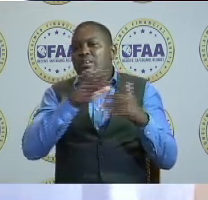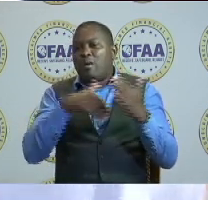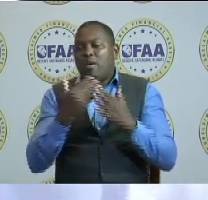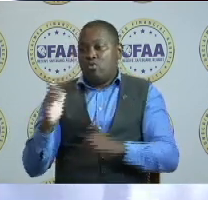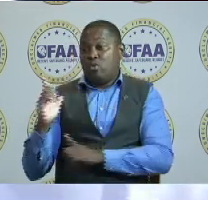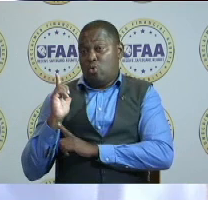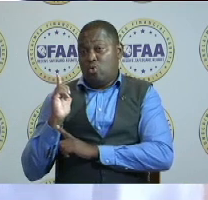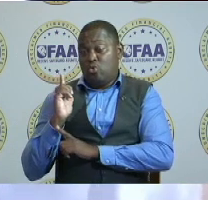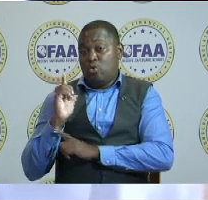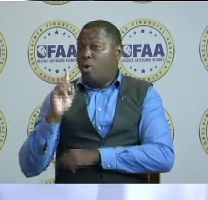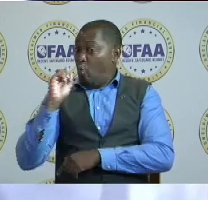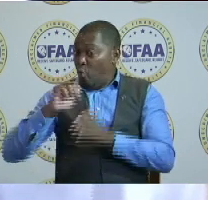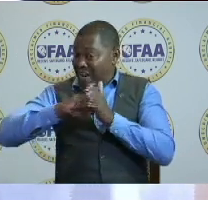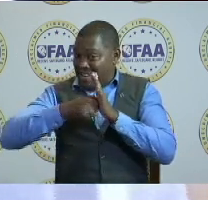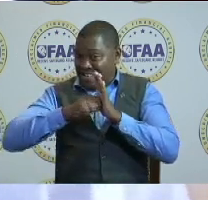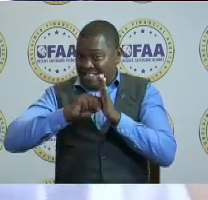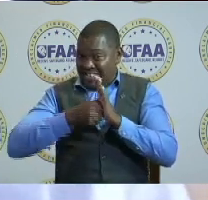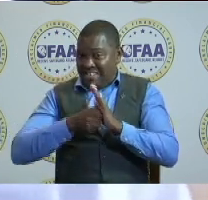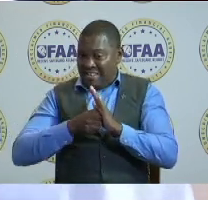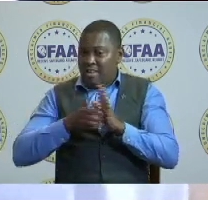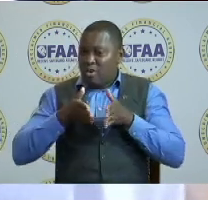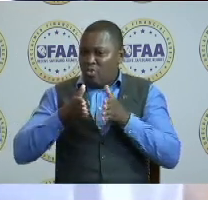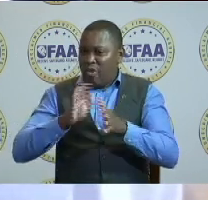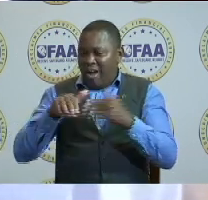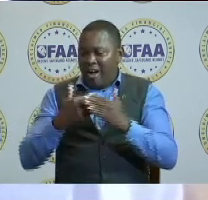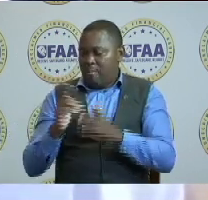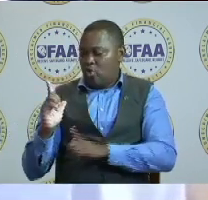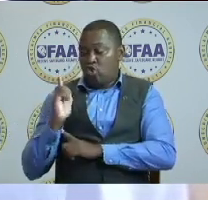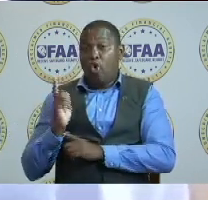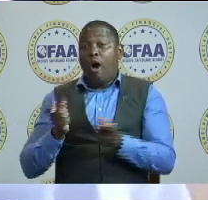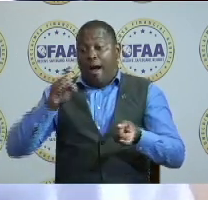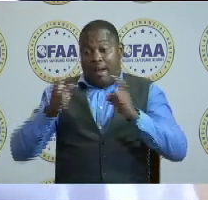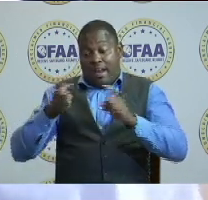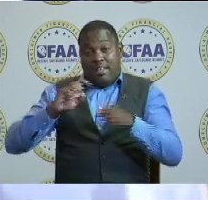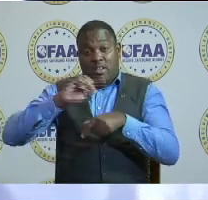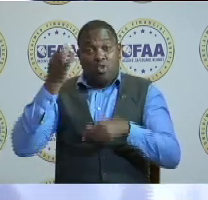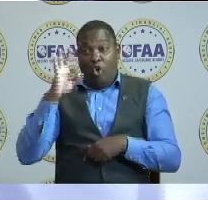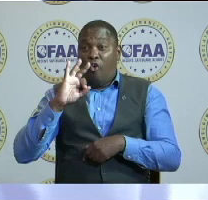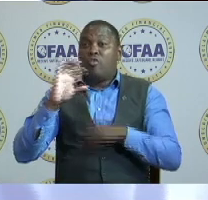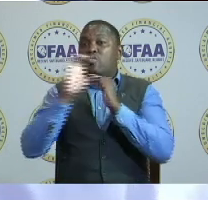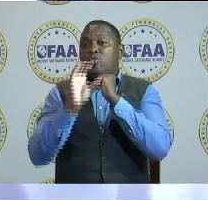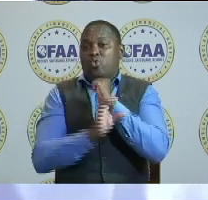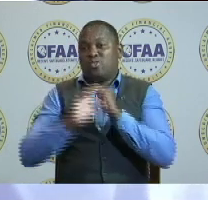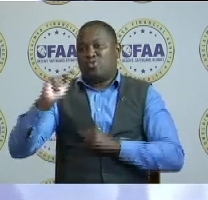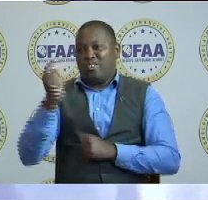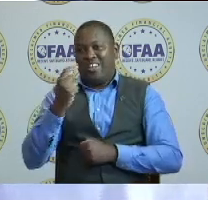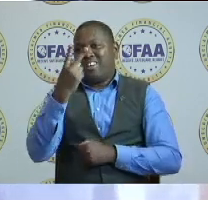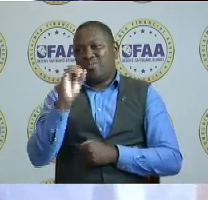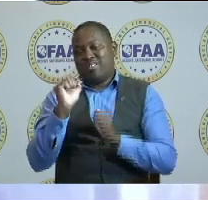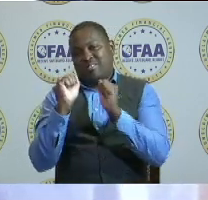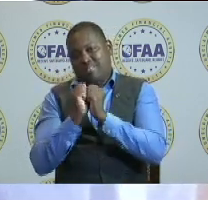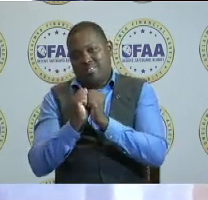of the key aspects in law that I can quote is the analysis of the Constitution of Kenya 2010. Also, it